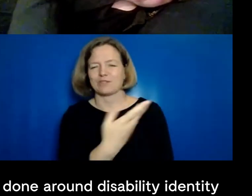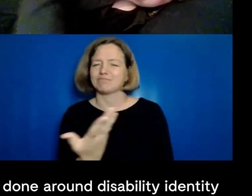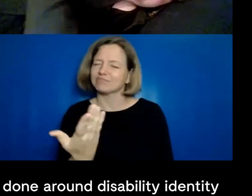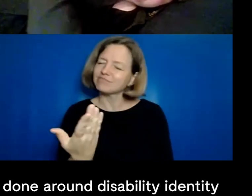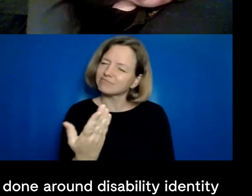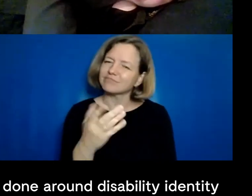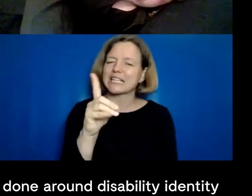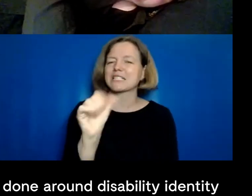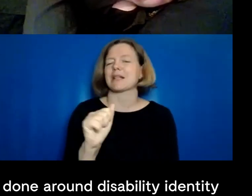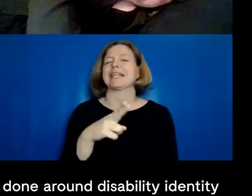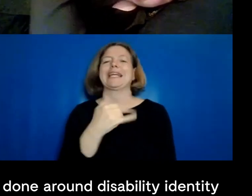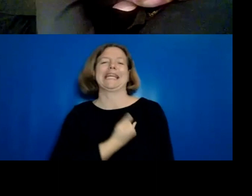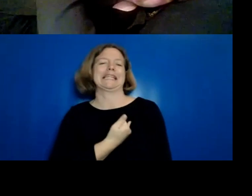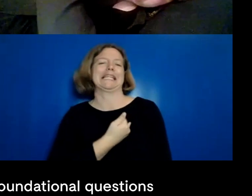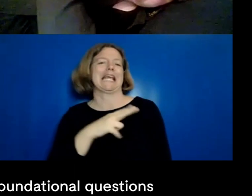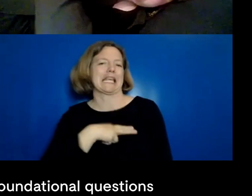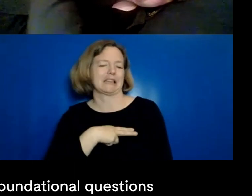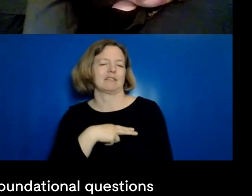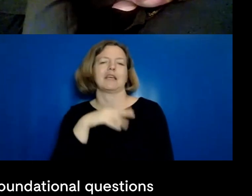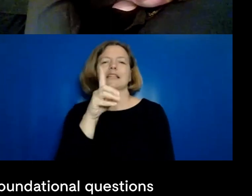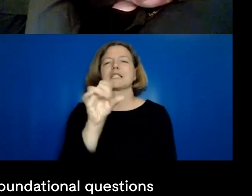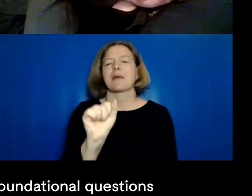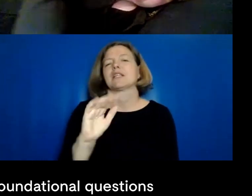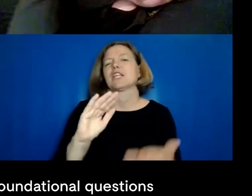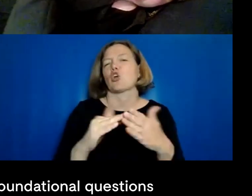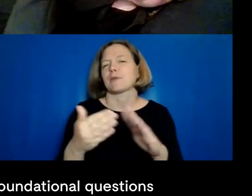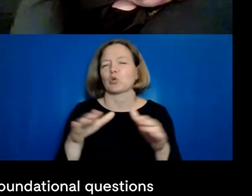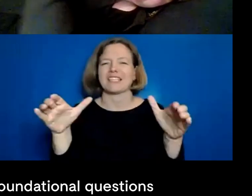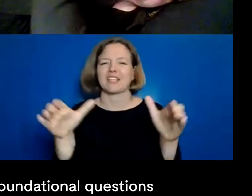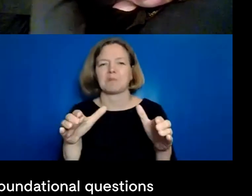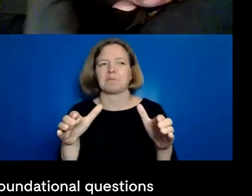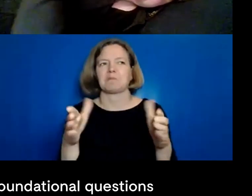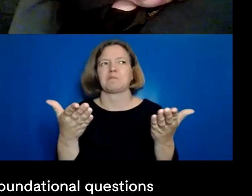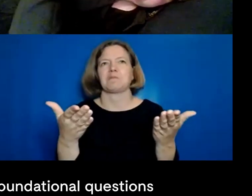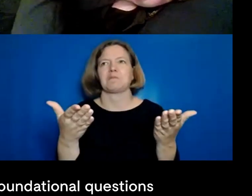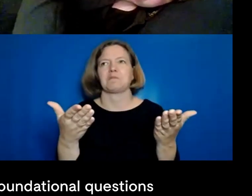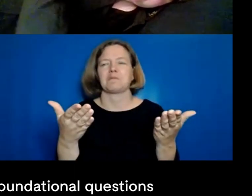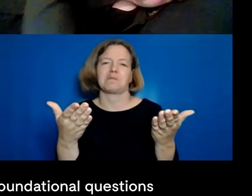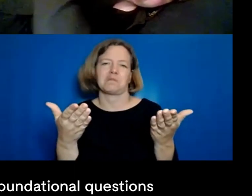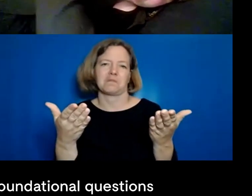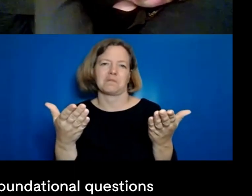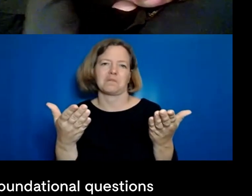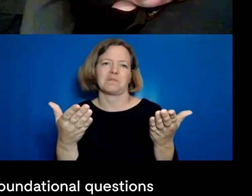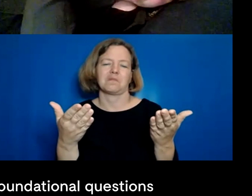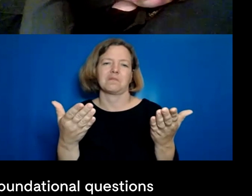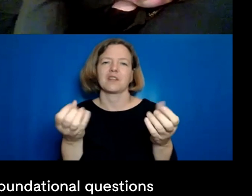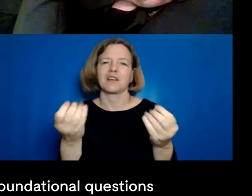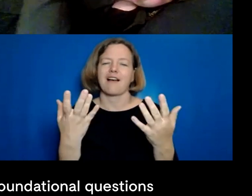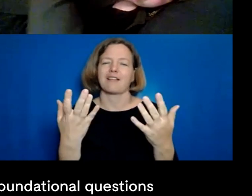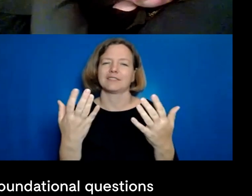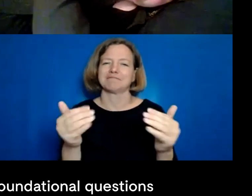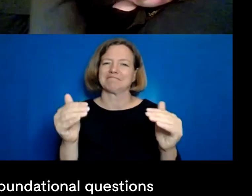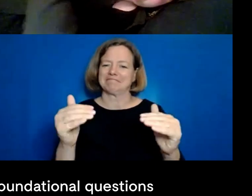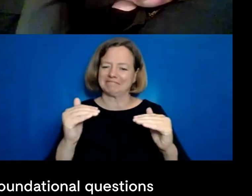and disability community, how did those sort of foundational questions inform